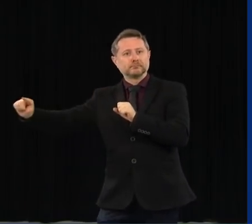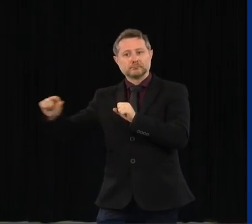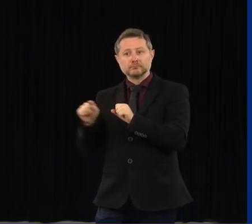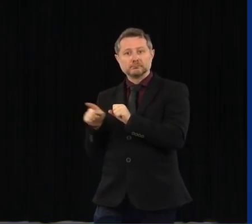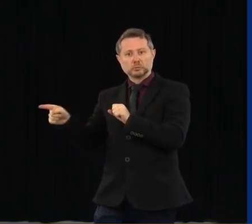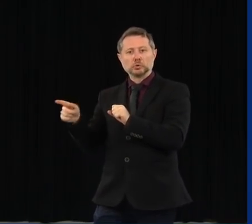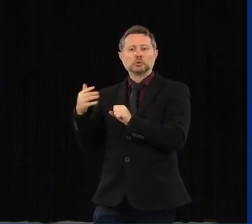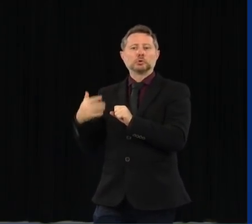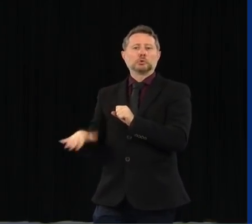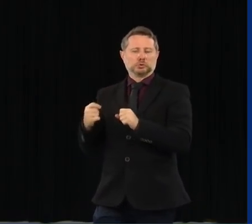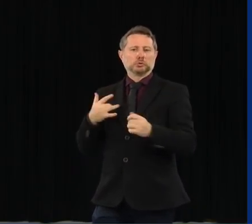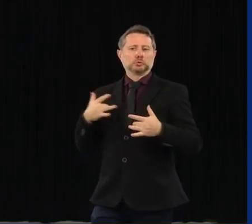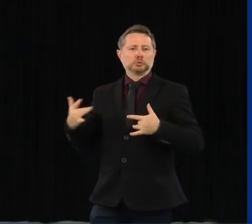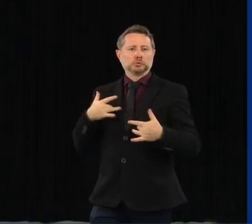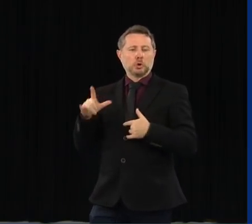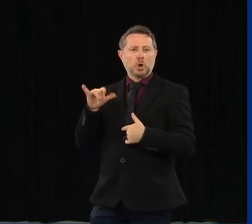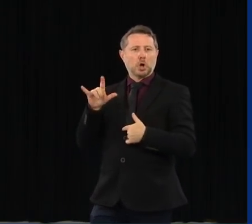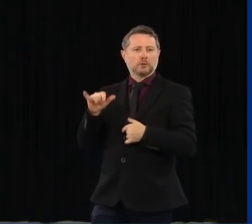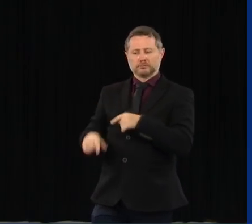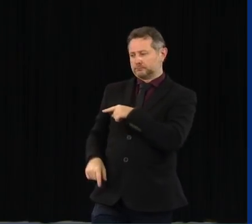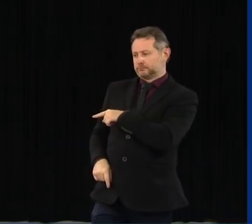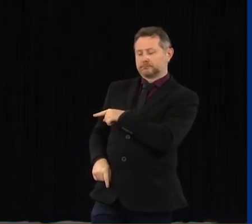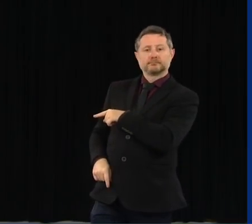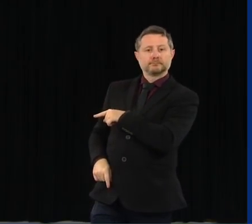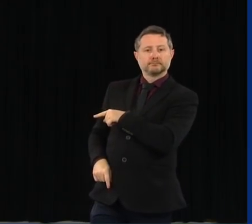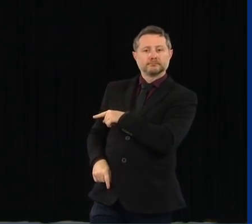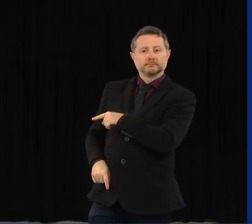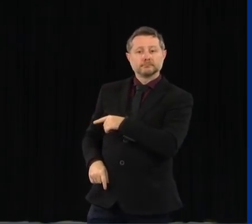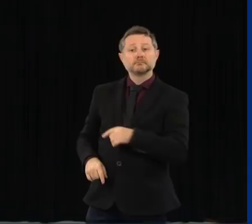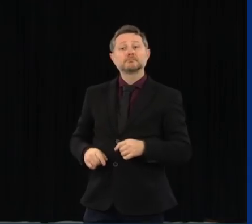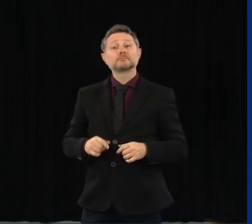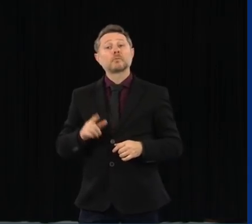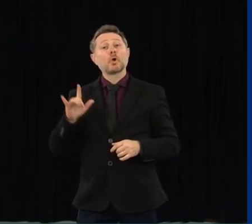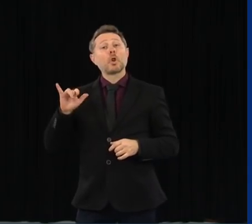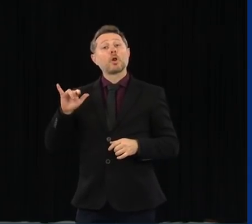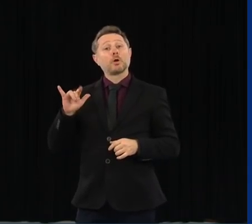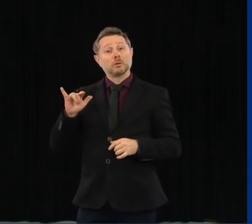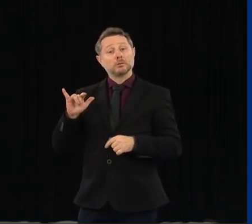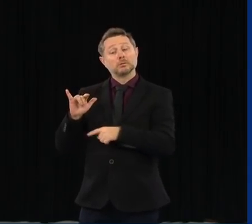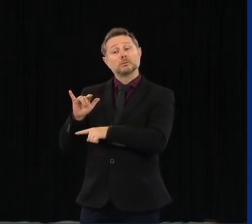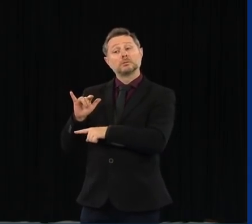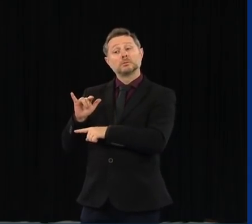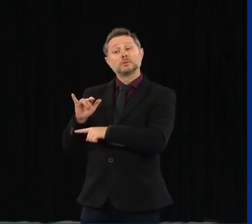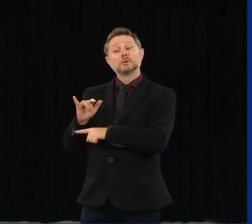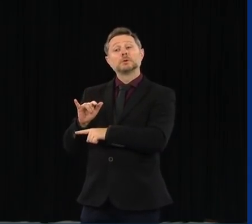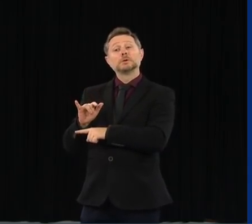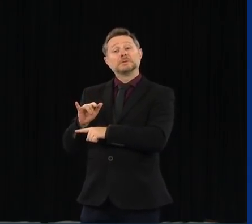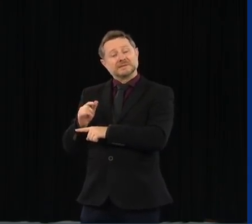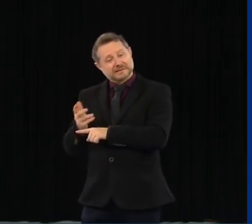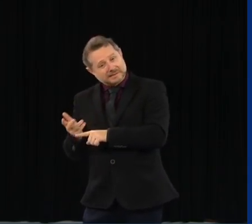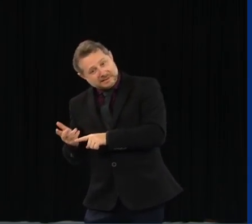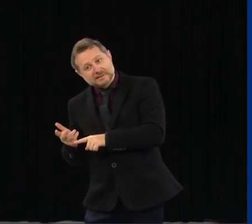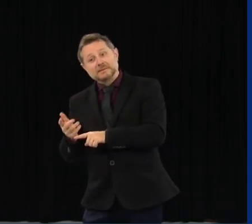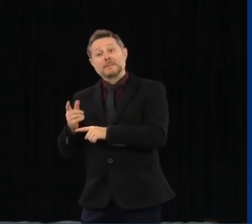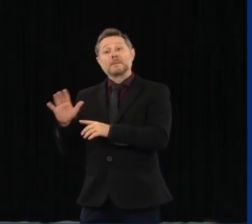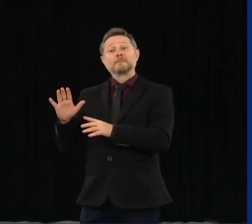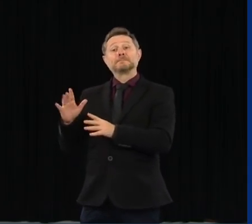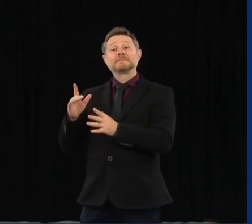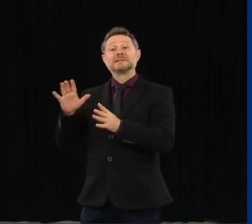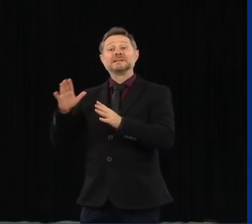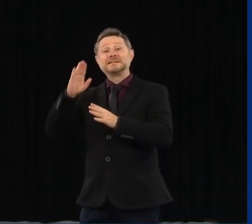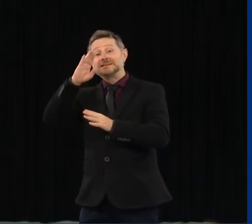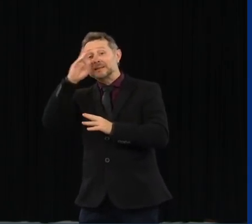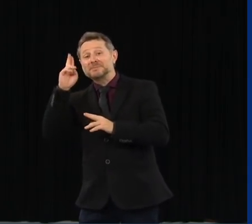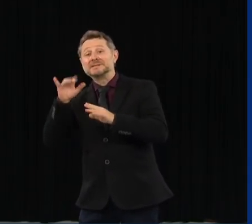concerned about. Long Island does not have as elaborate a healthcare system as New York